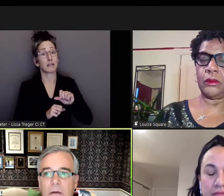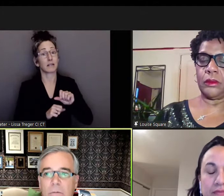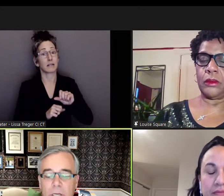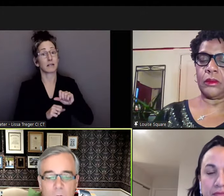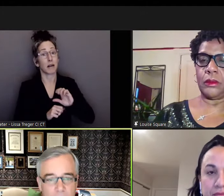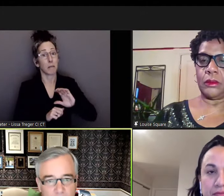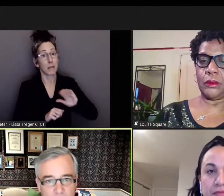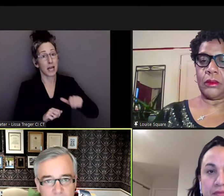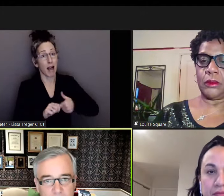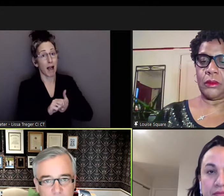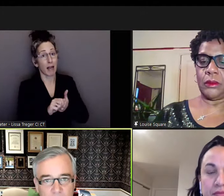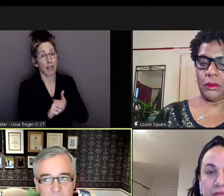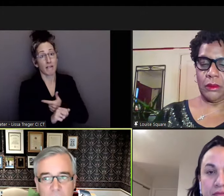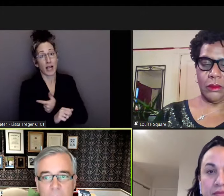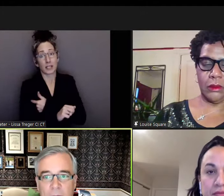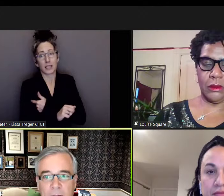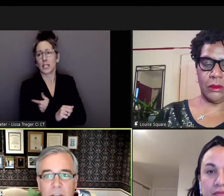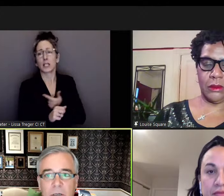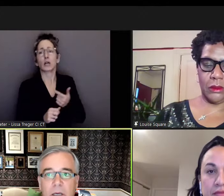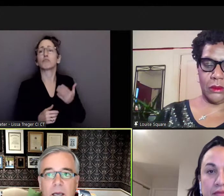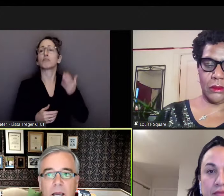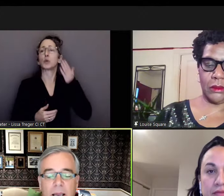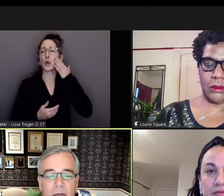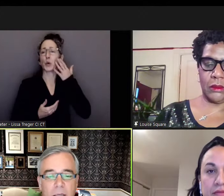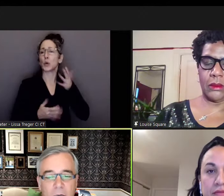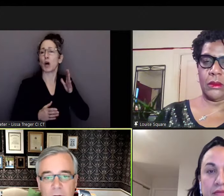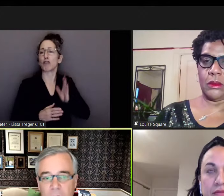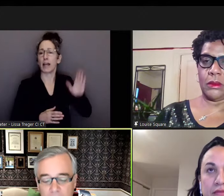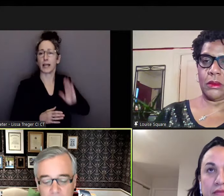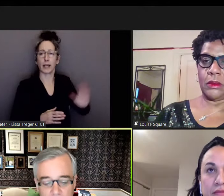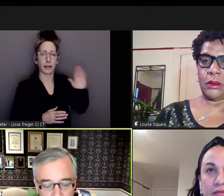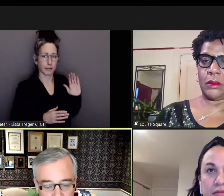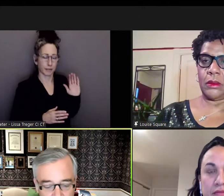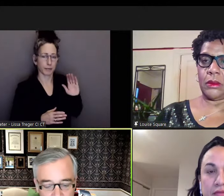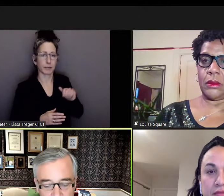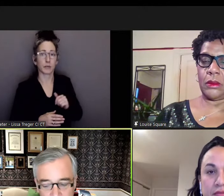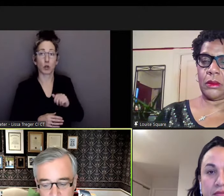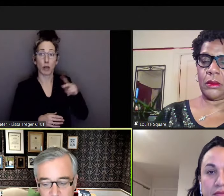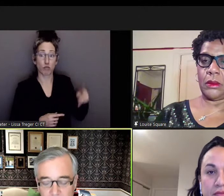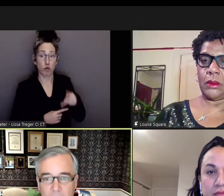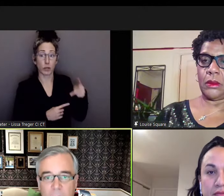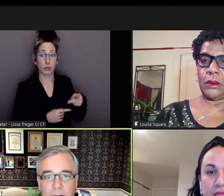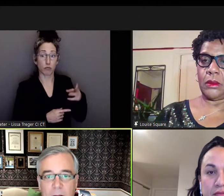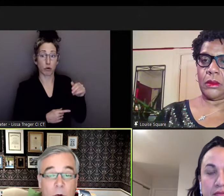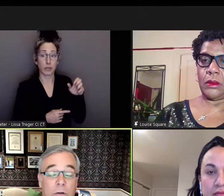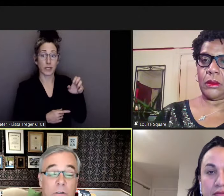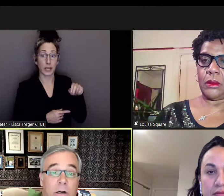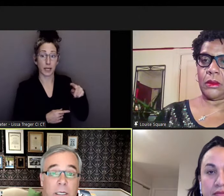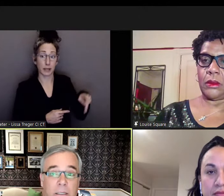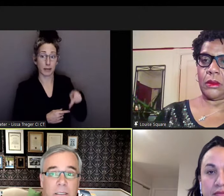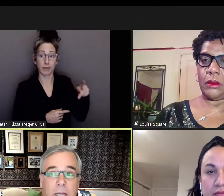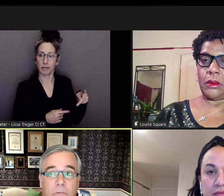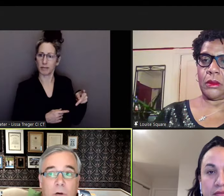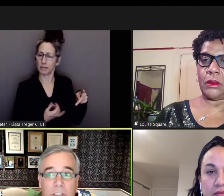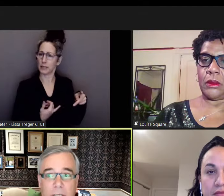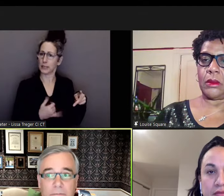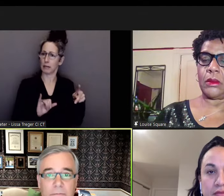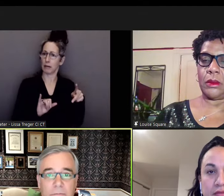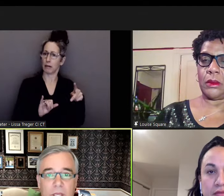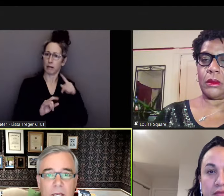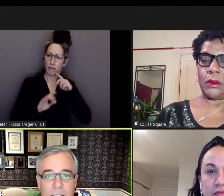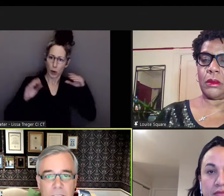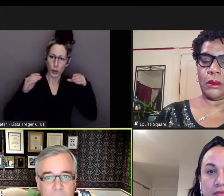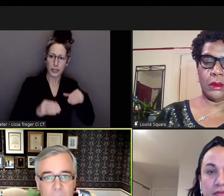okay? We knew what the protein was to go after. And, if you look, all vaccines that are being developed right now, we're all targeting the same